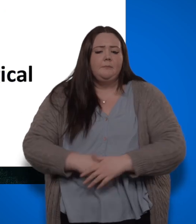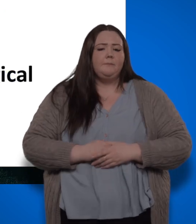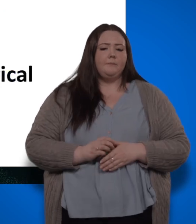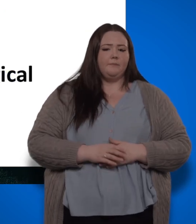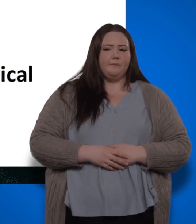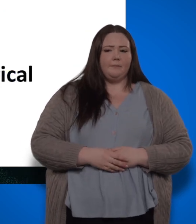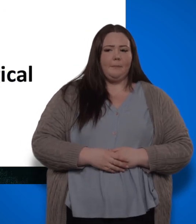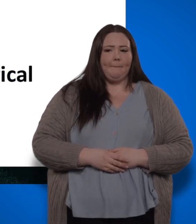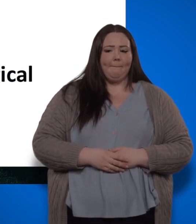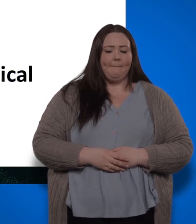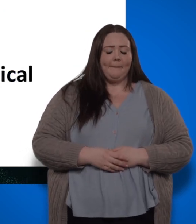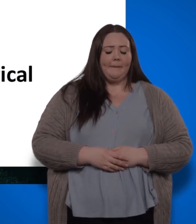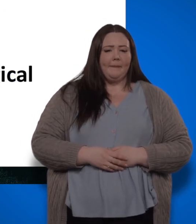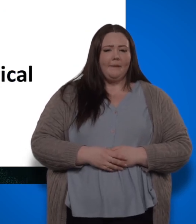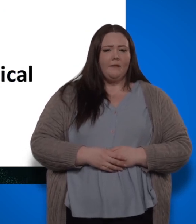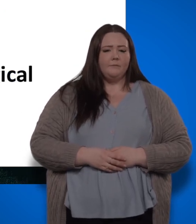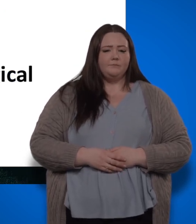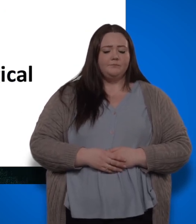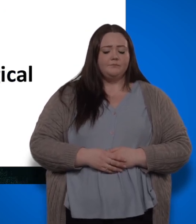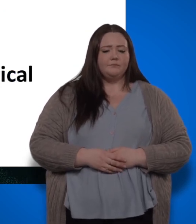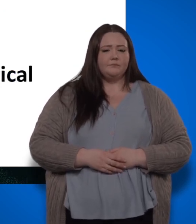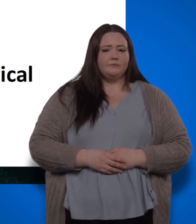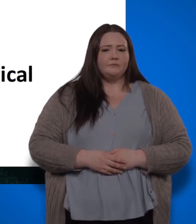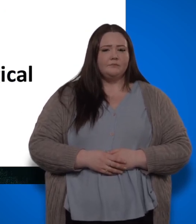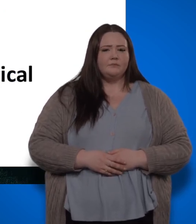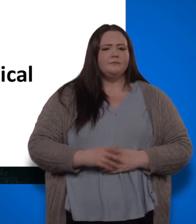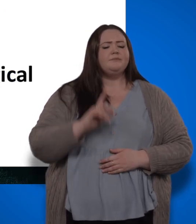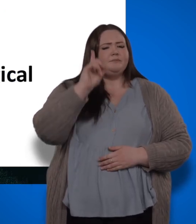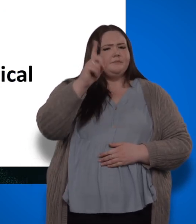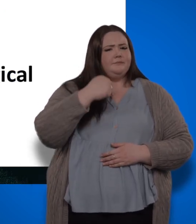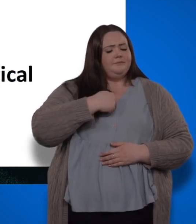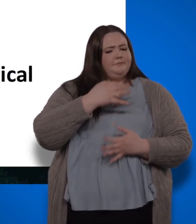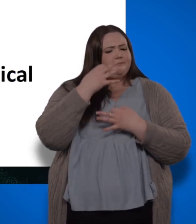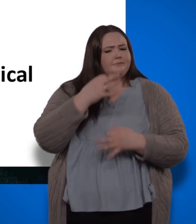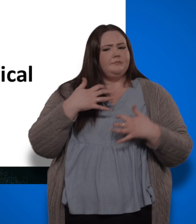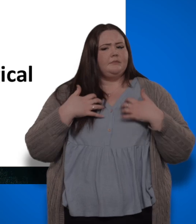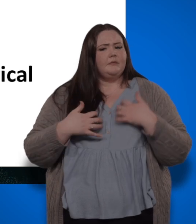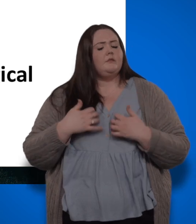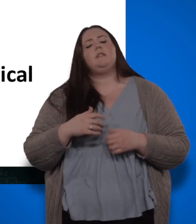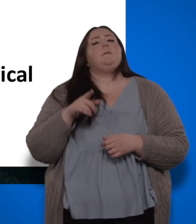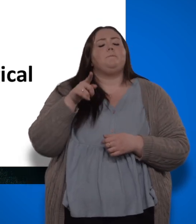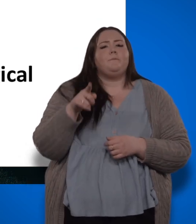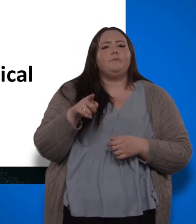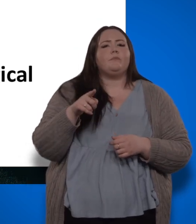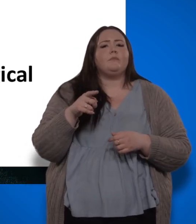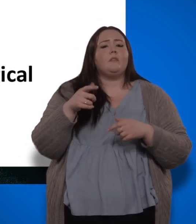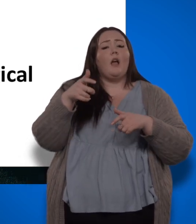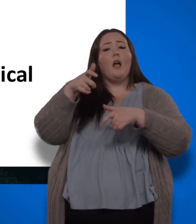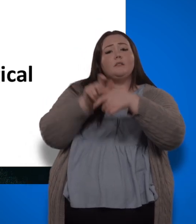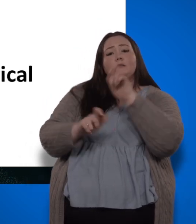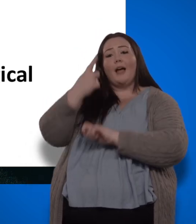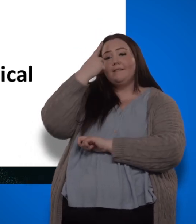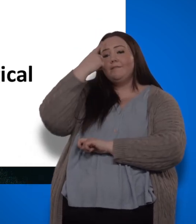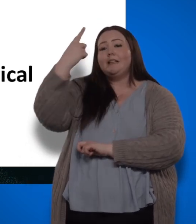But one of the fascinating things, which I don't think has had enough attention, is the way that science fiction and